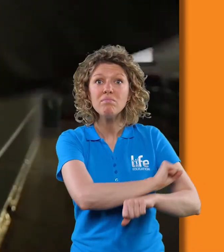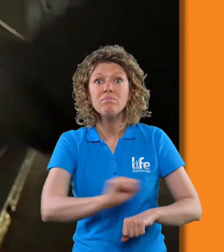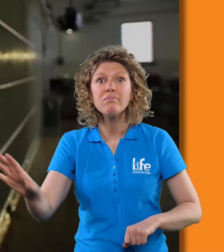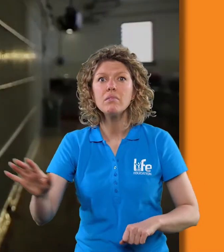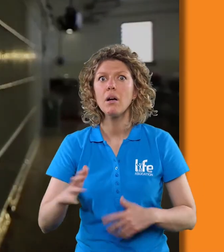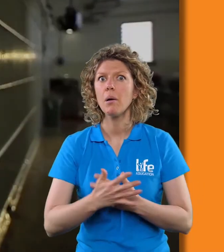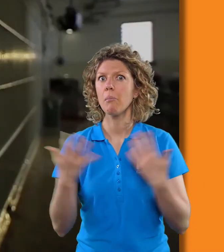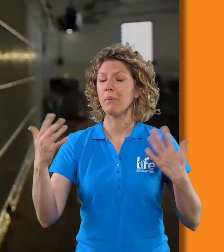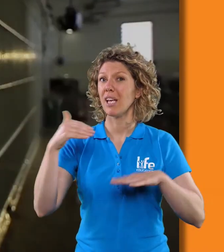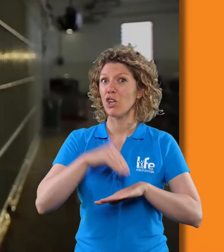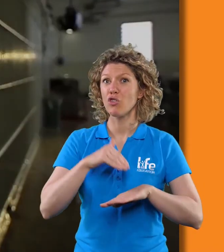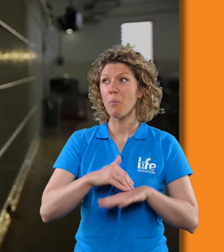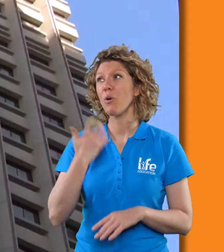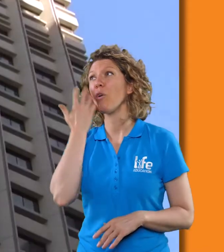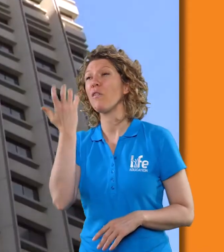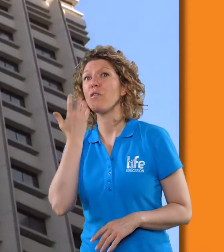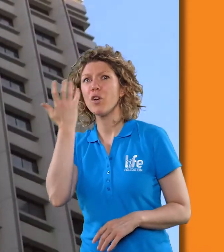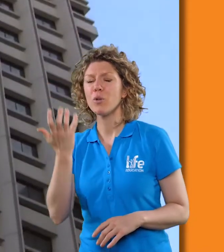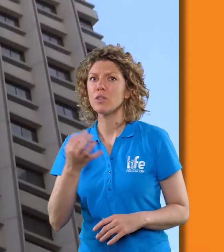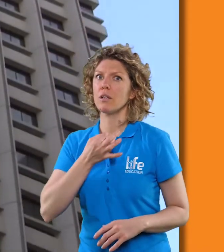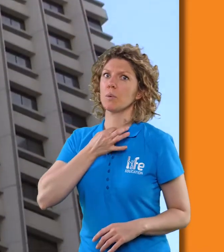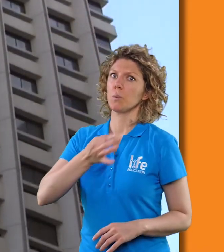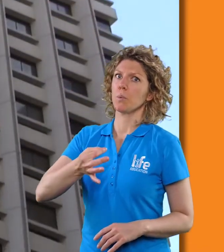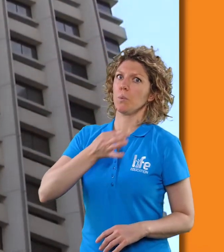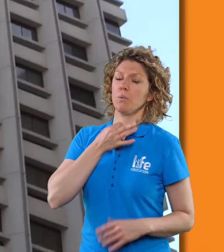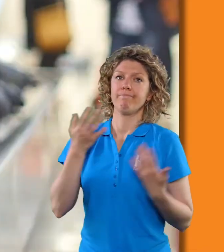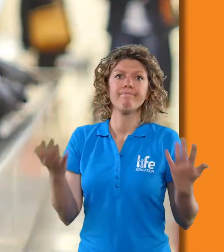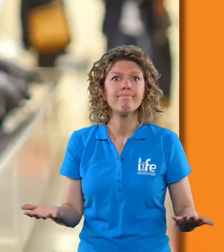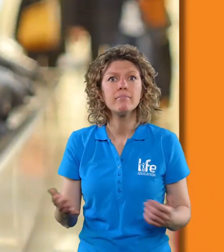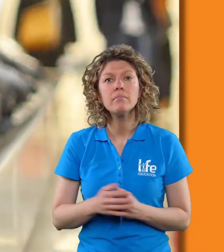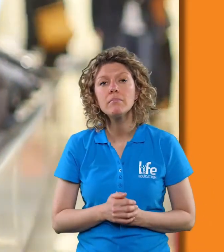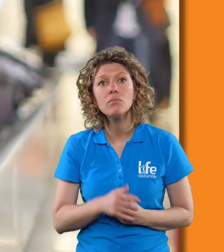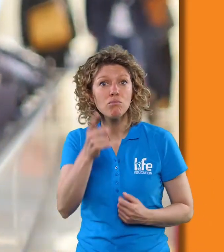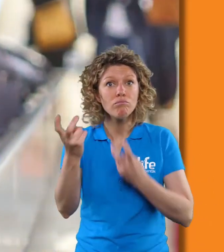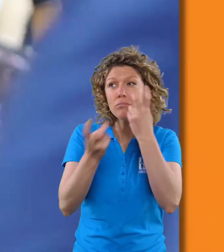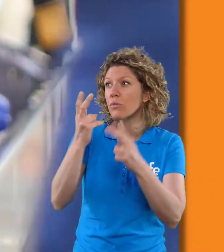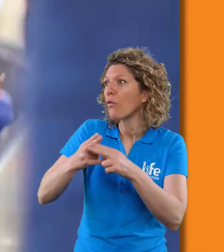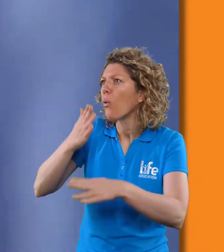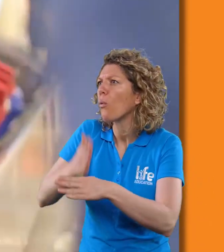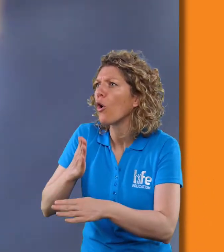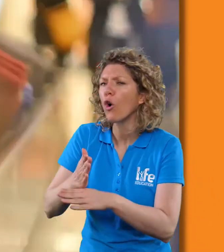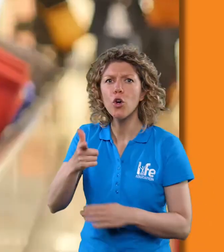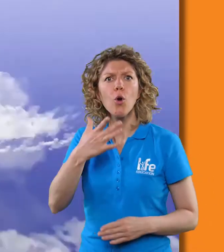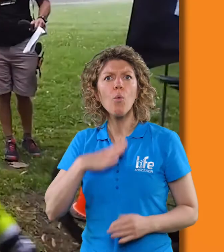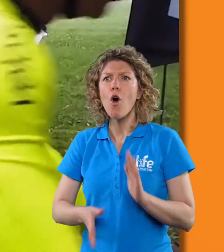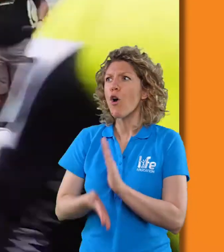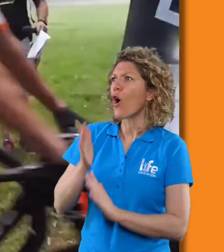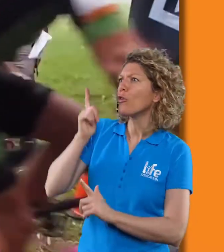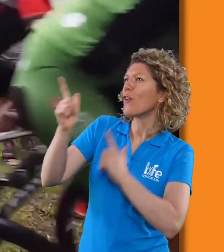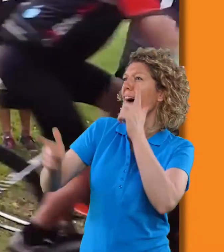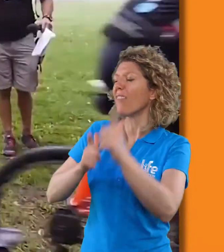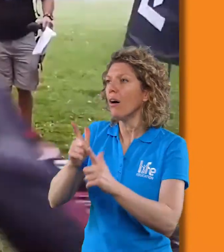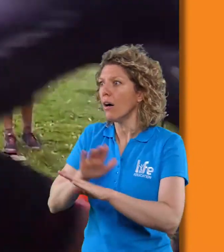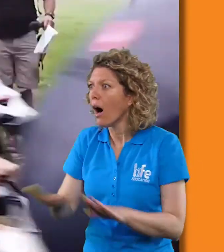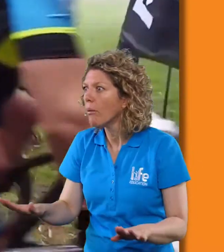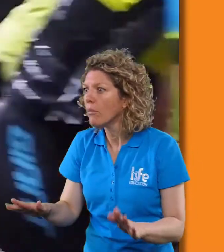later on, which could then affect their plans for work or travel. So there are plenty of reasons to avoid stimulants and